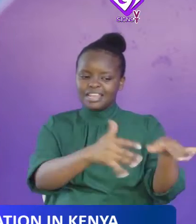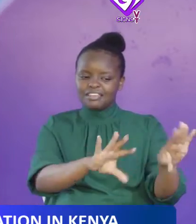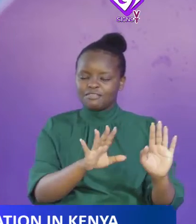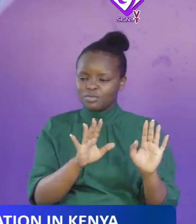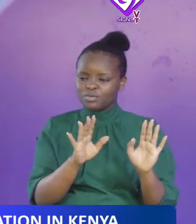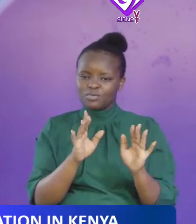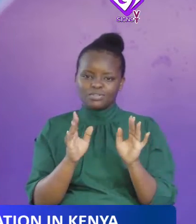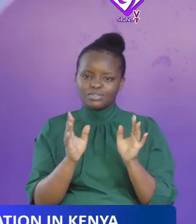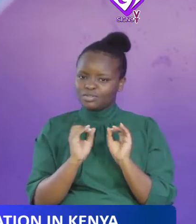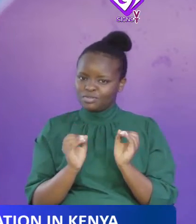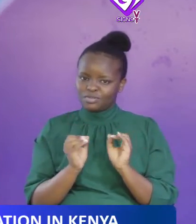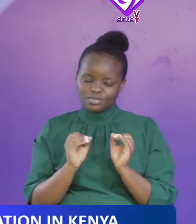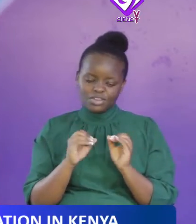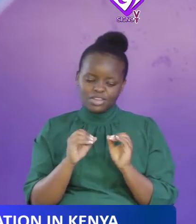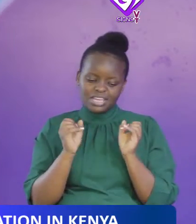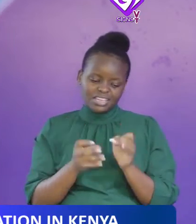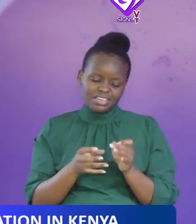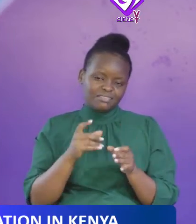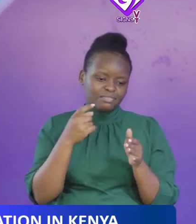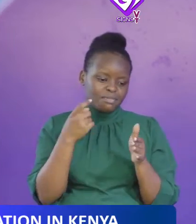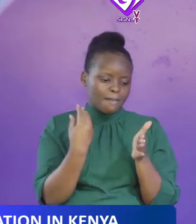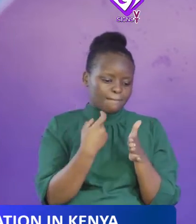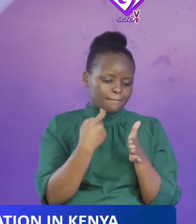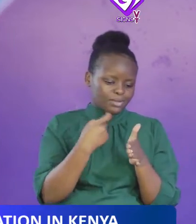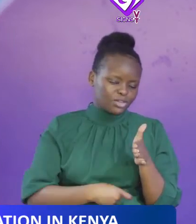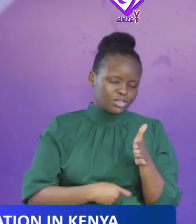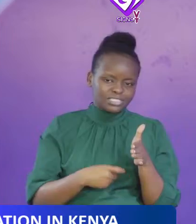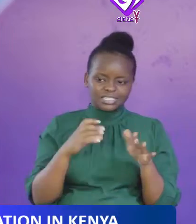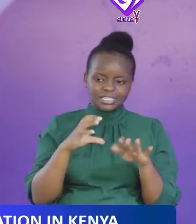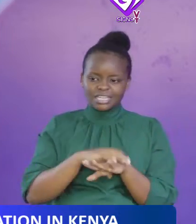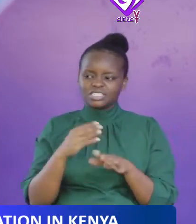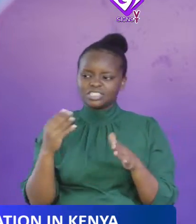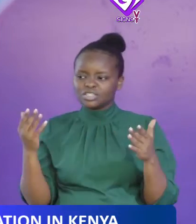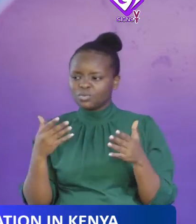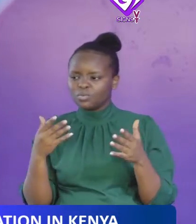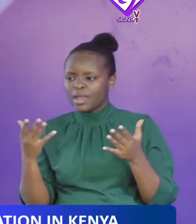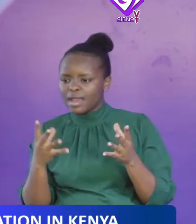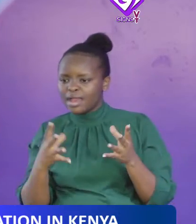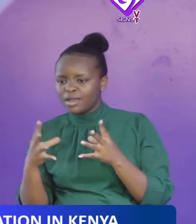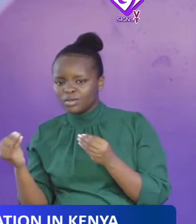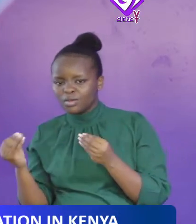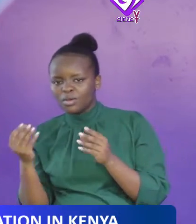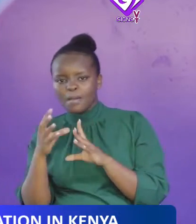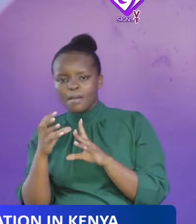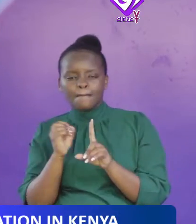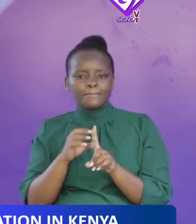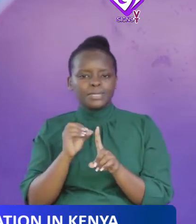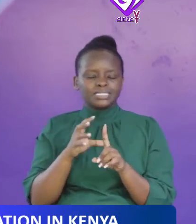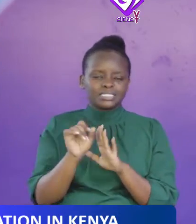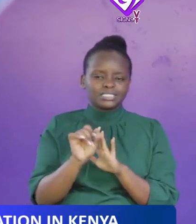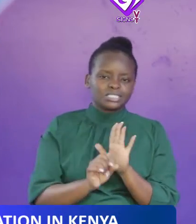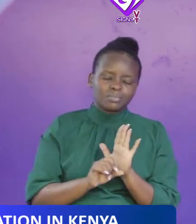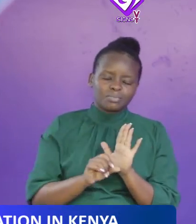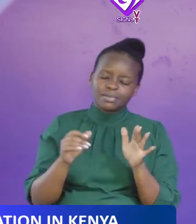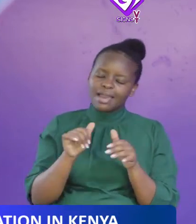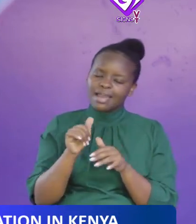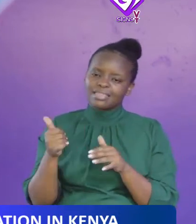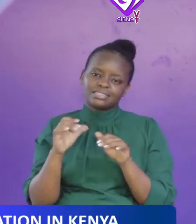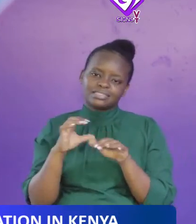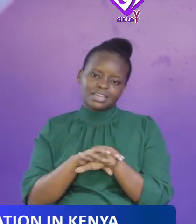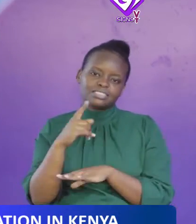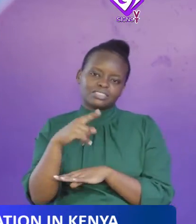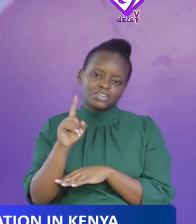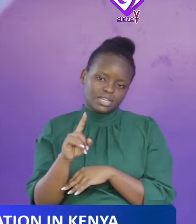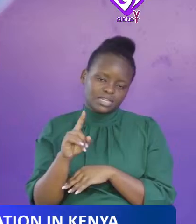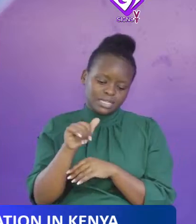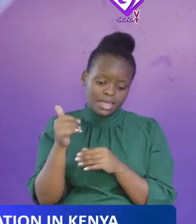it's affordability, whether it's getting where the direction you need to go to, mentorship, etc. We will get it right. The